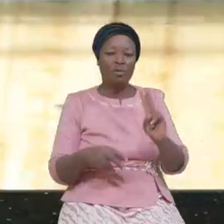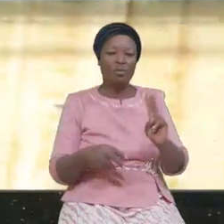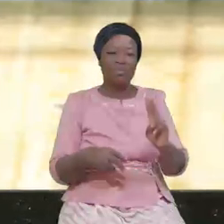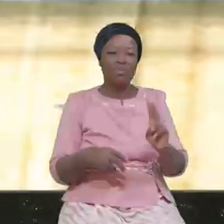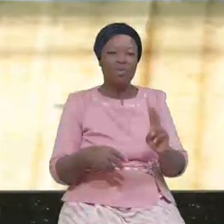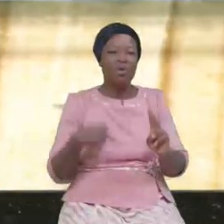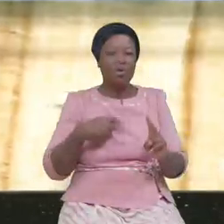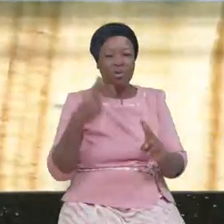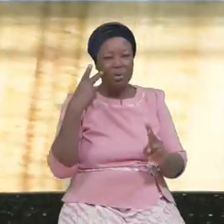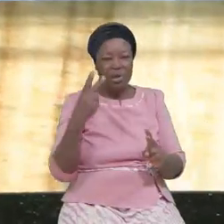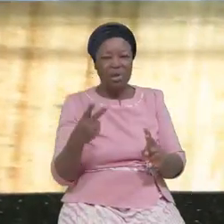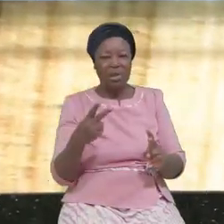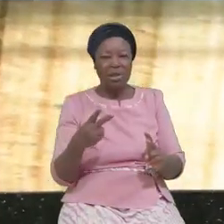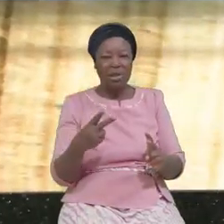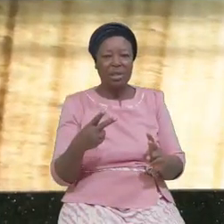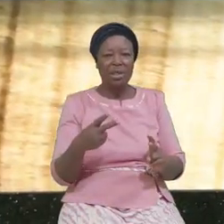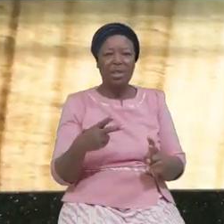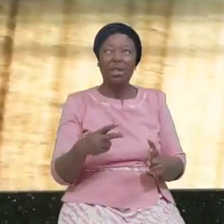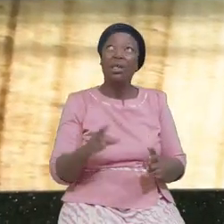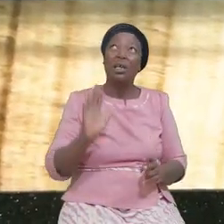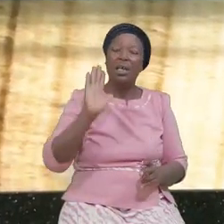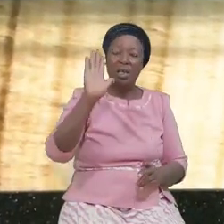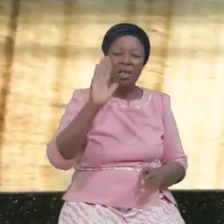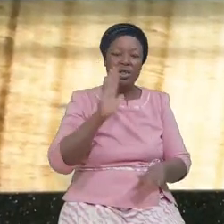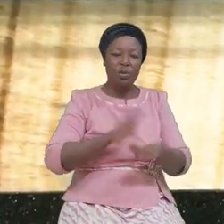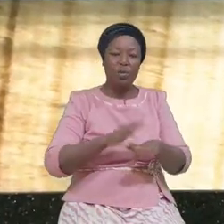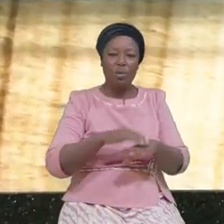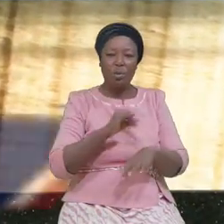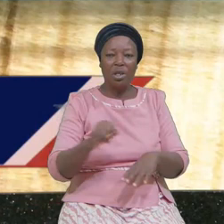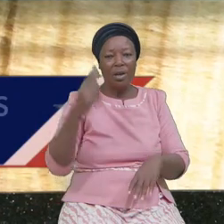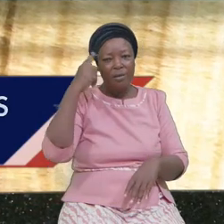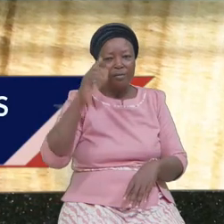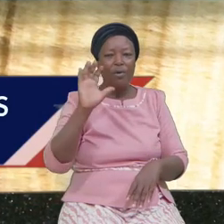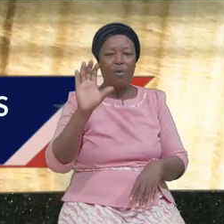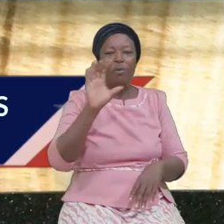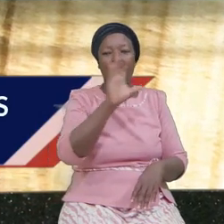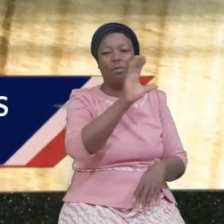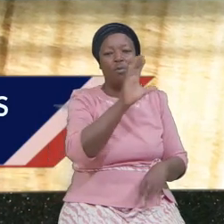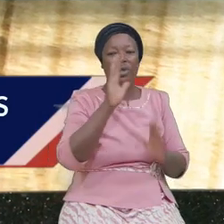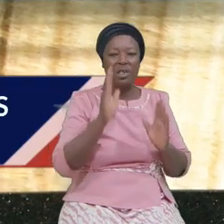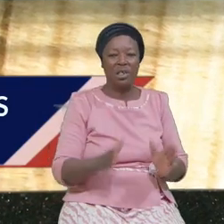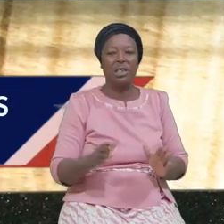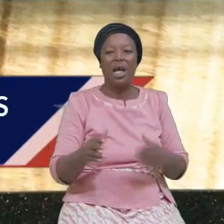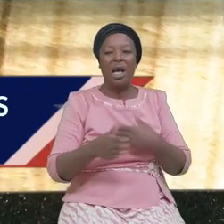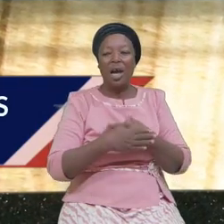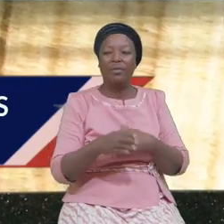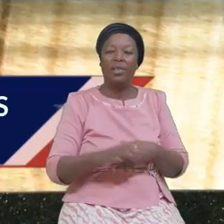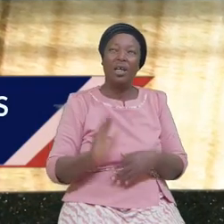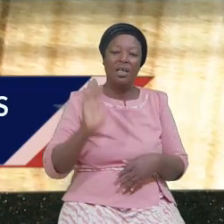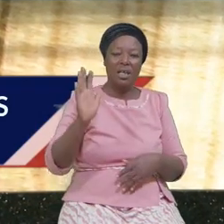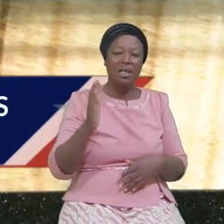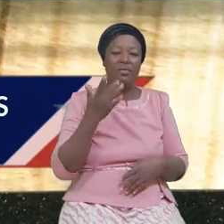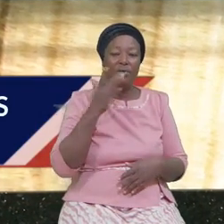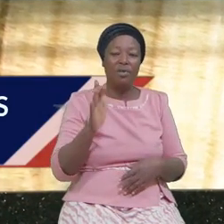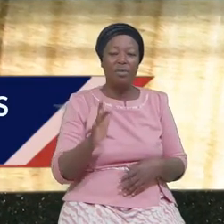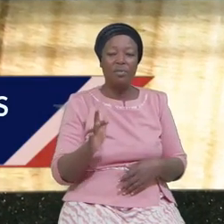we're looking at his warning for wanderers after his favorable